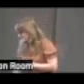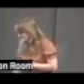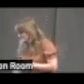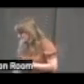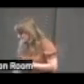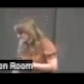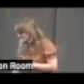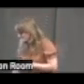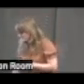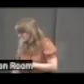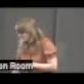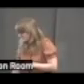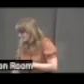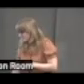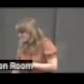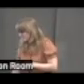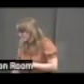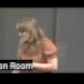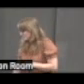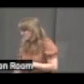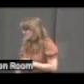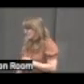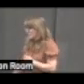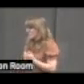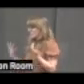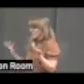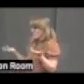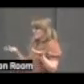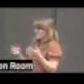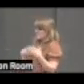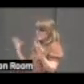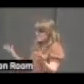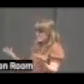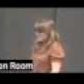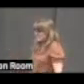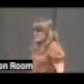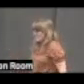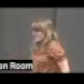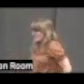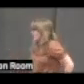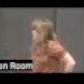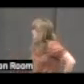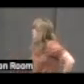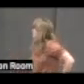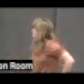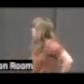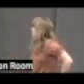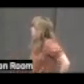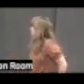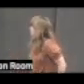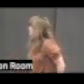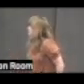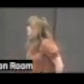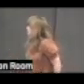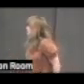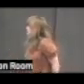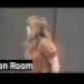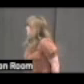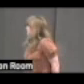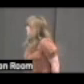losers did. So that was pretty interesting. So I hope we're getting to the end here. I hope you guys take home from this